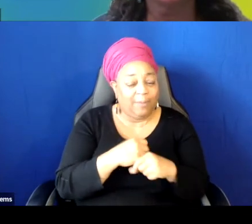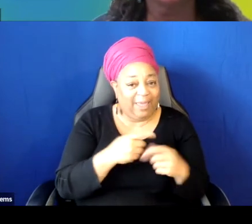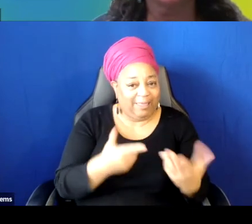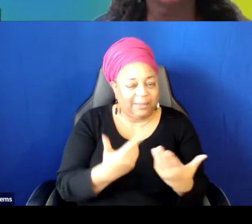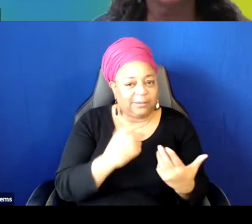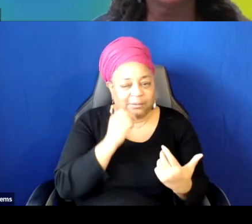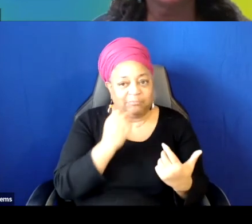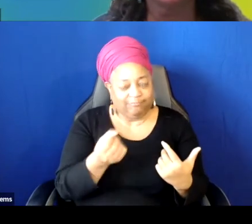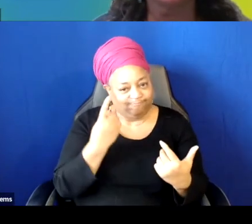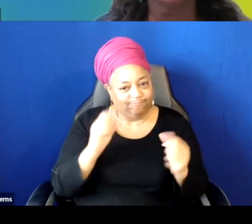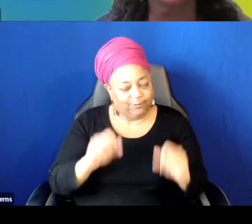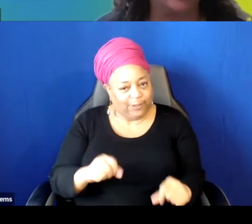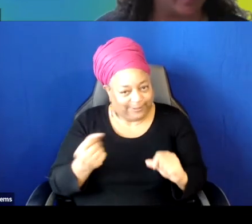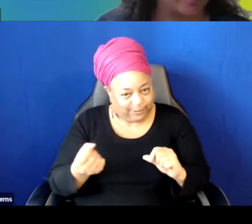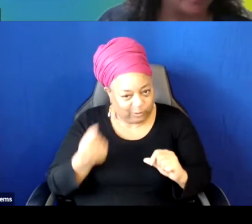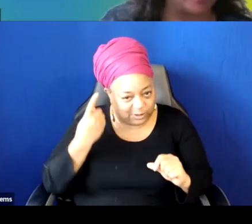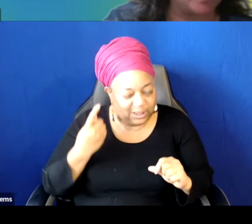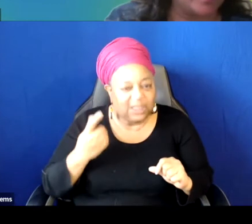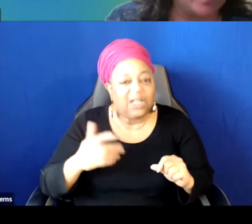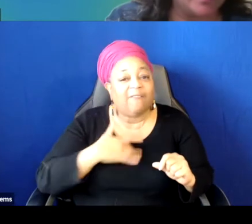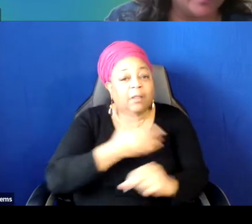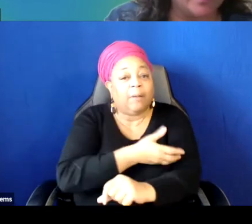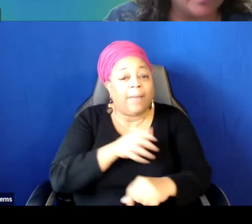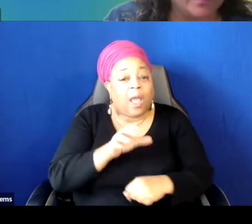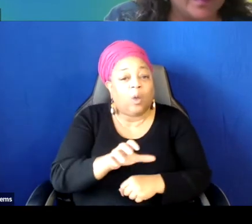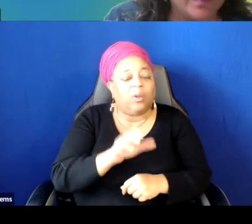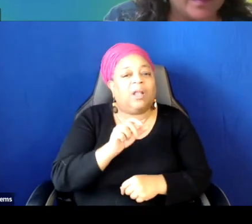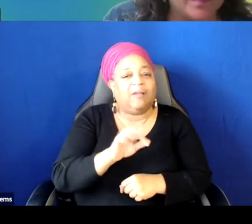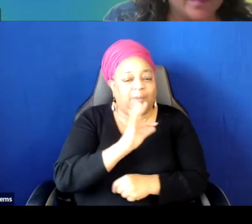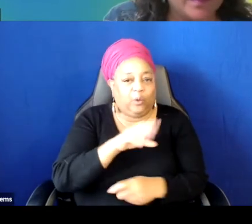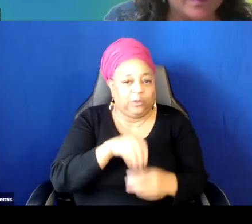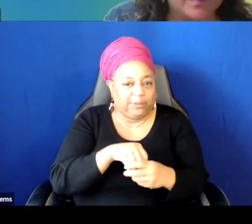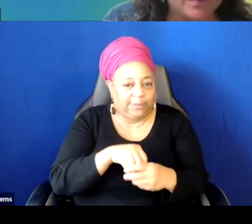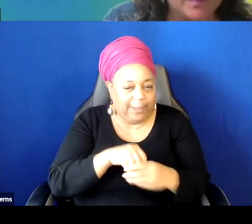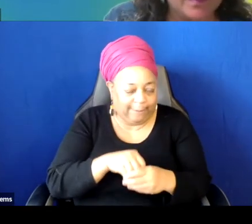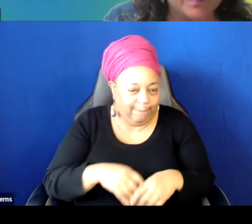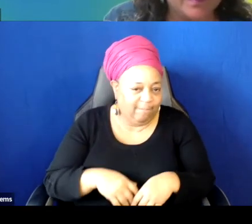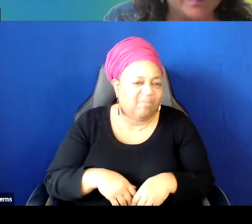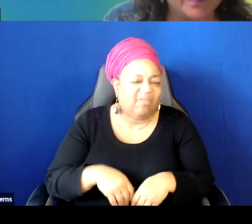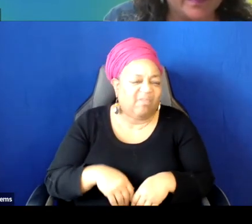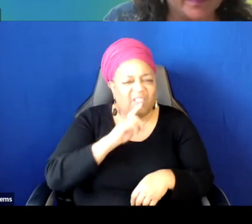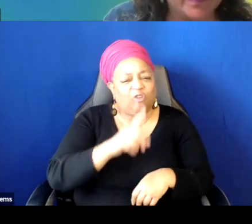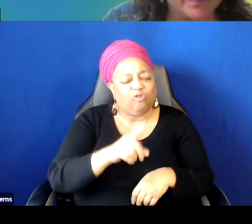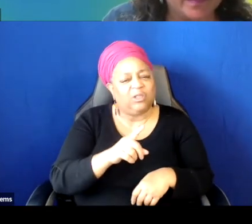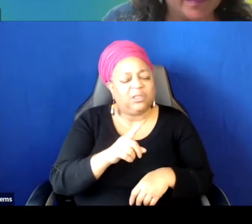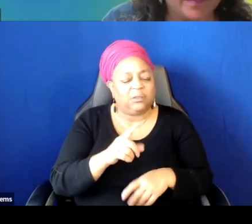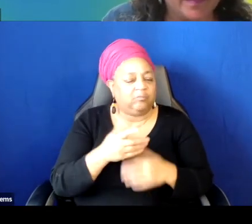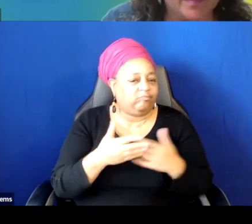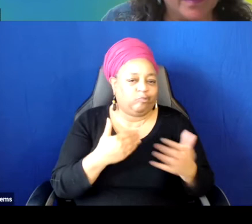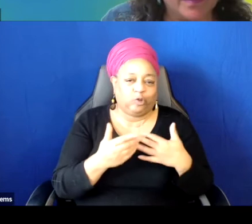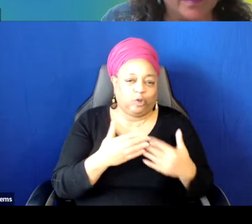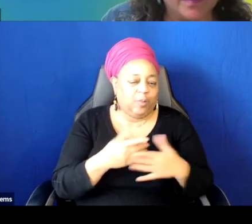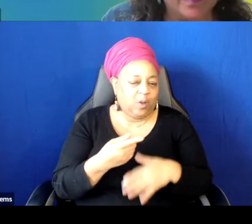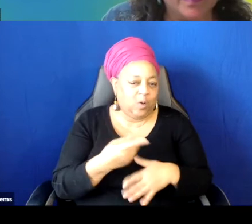to understand and feel empowered to participate in. And that really, no matter what